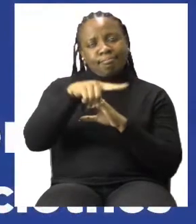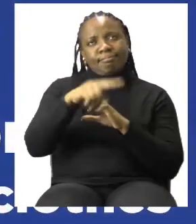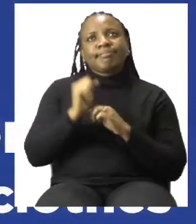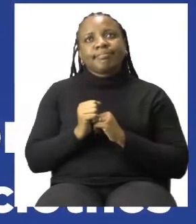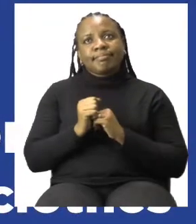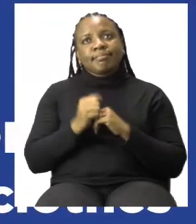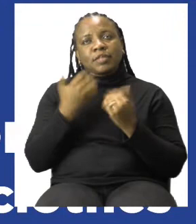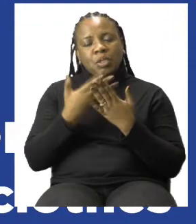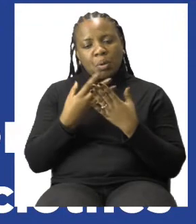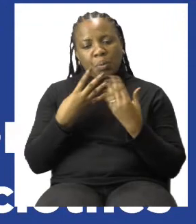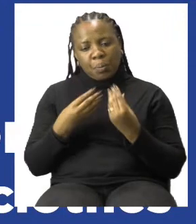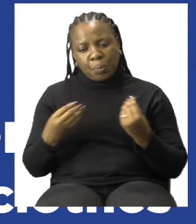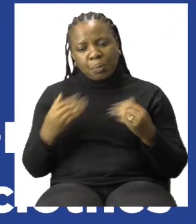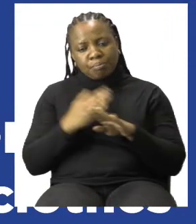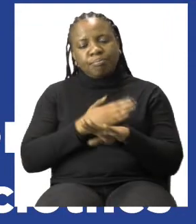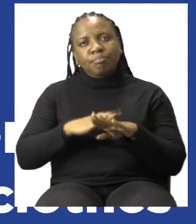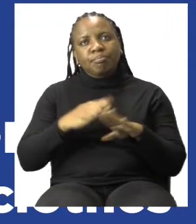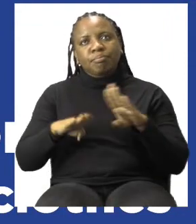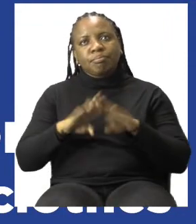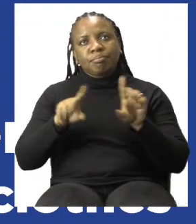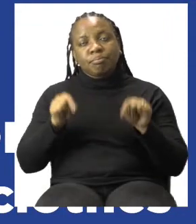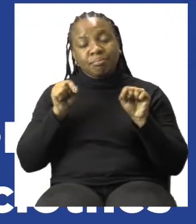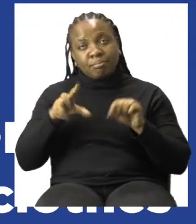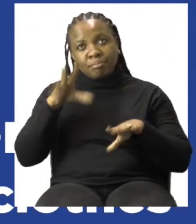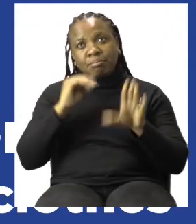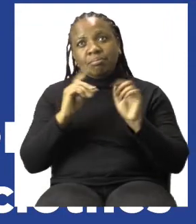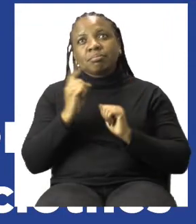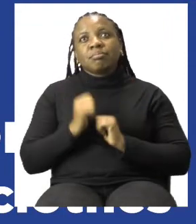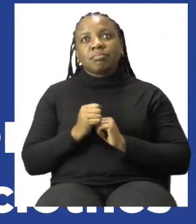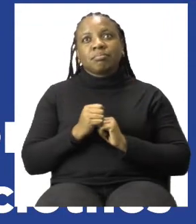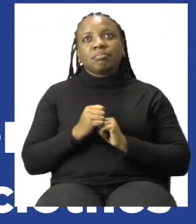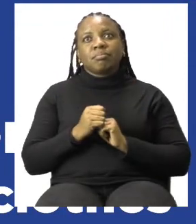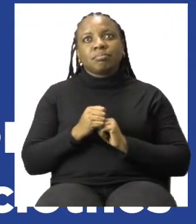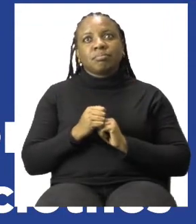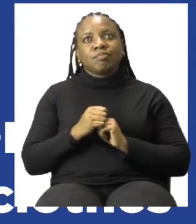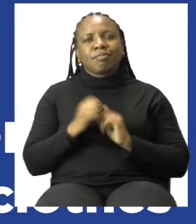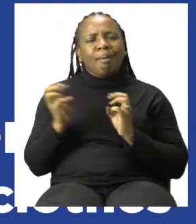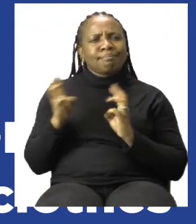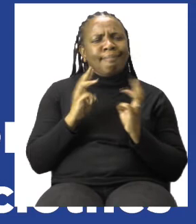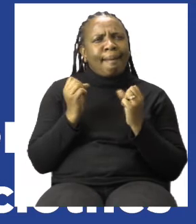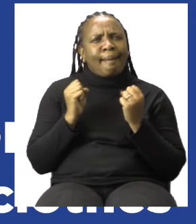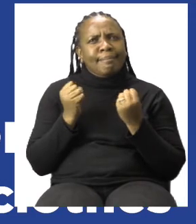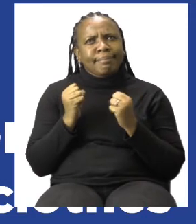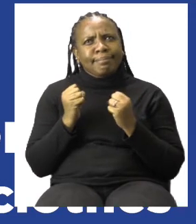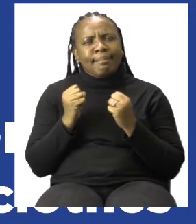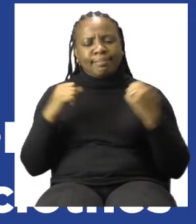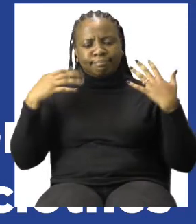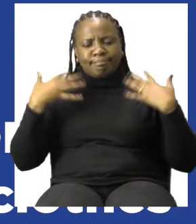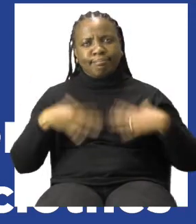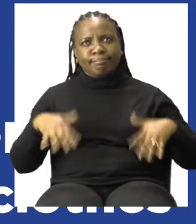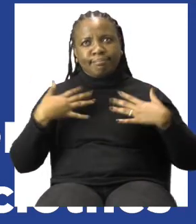hands are dry before you touch anything else. For today's lesson, we'll be talking about winter clothes